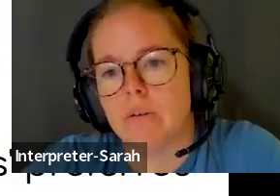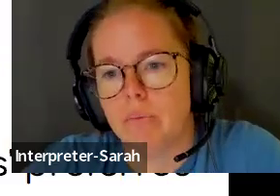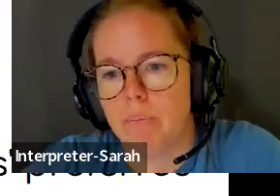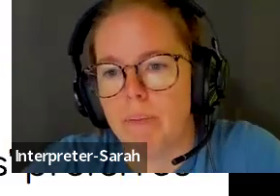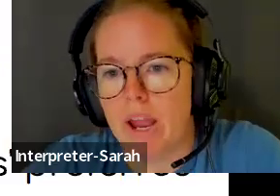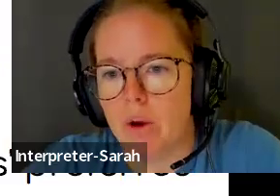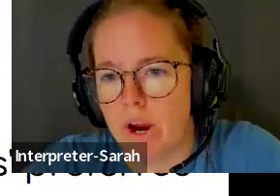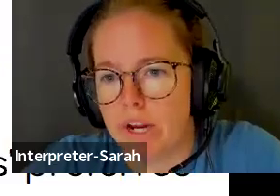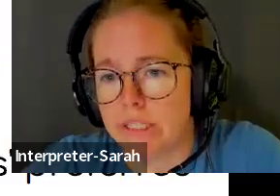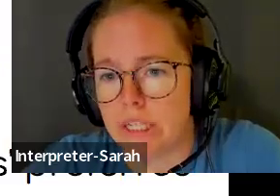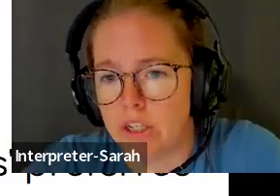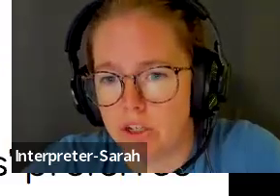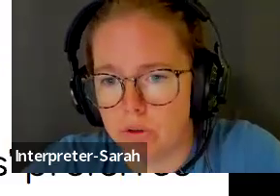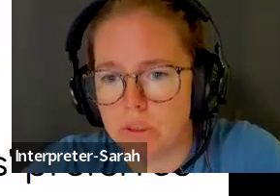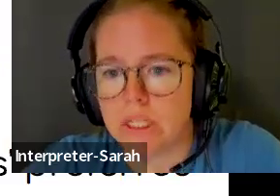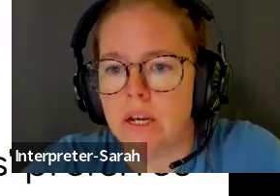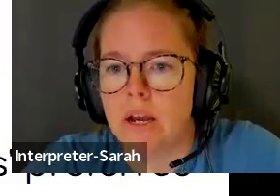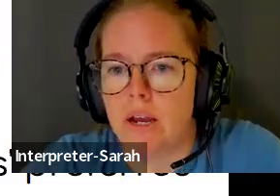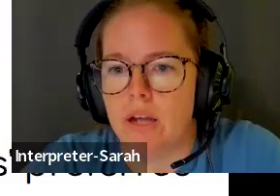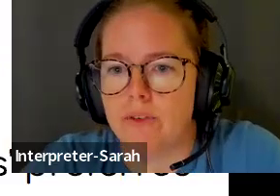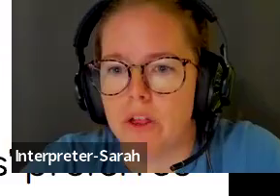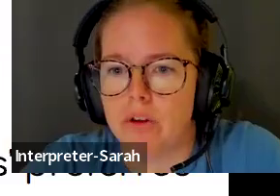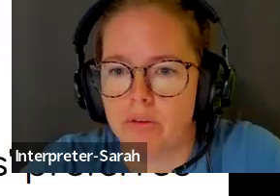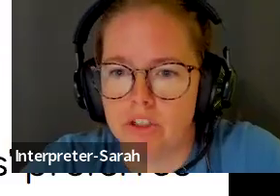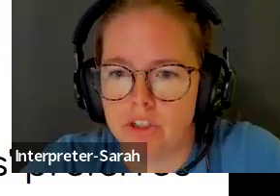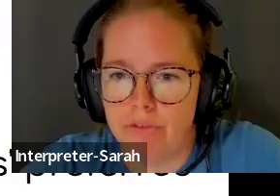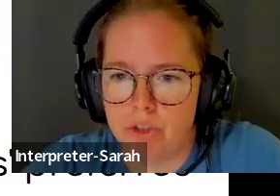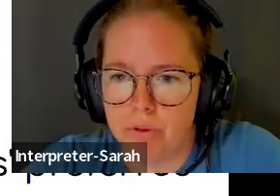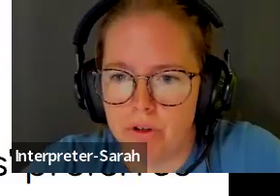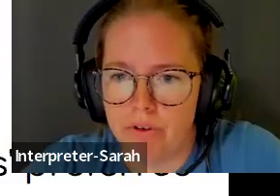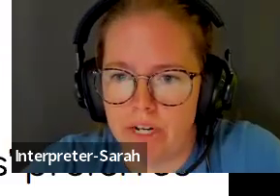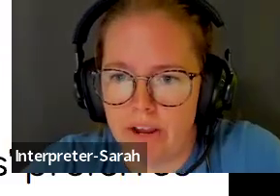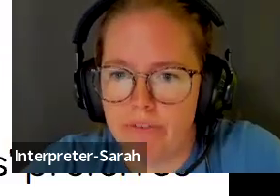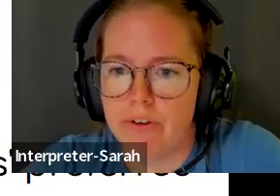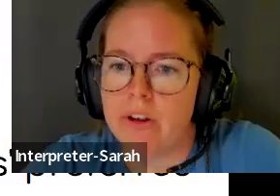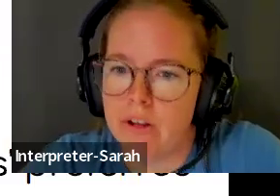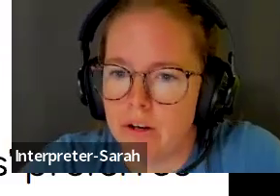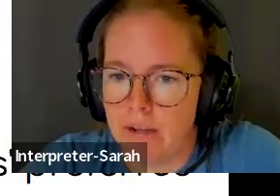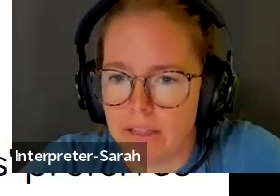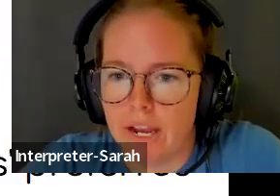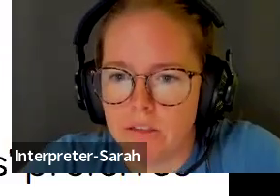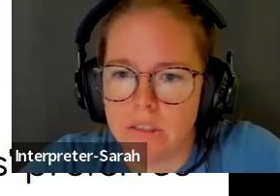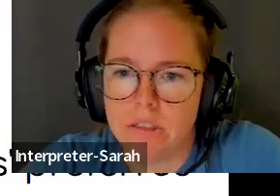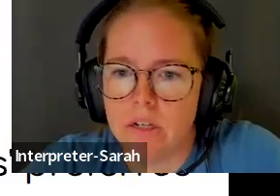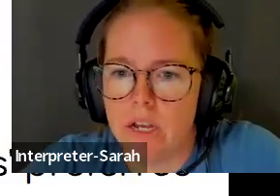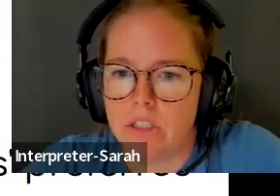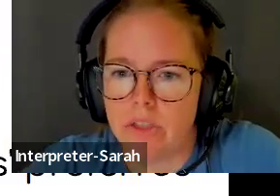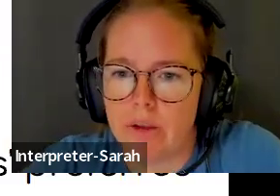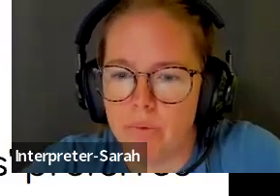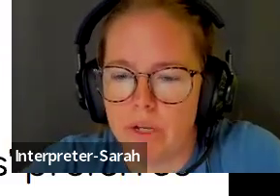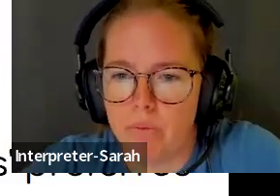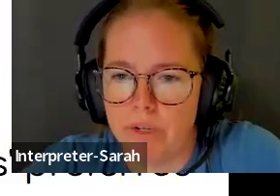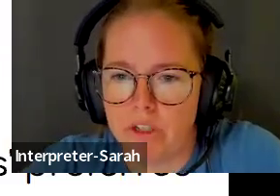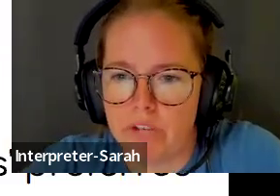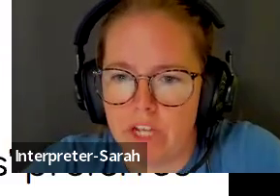credentialing by acquiring CEUs to follow the Registry of Interpreter for the Deaf guidelines. And